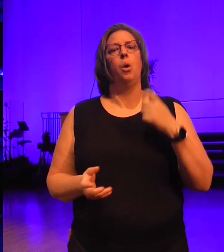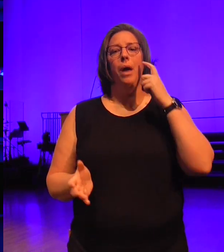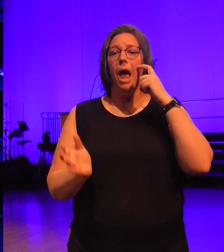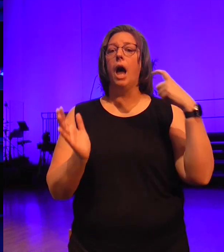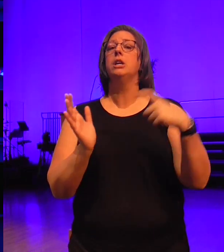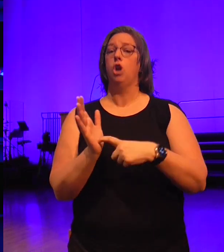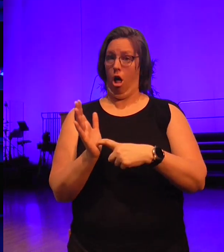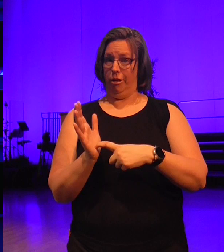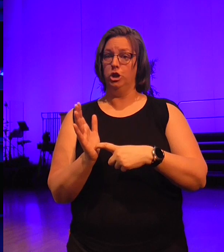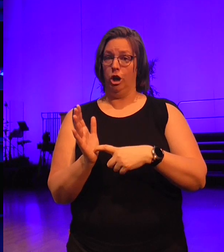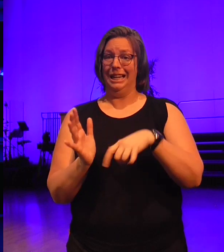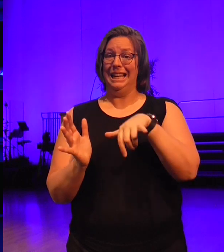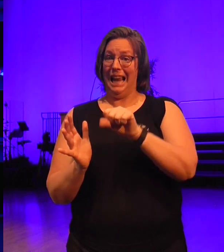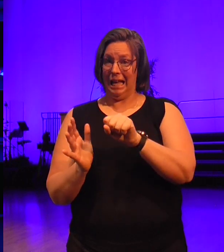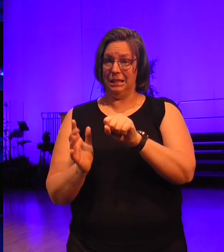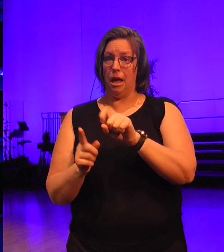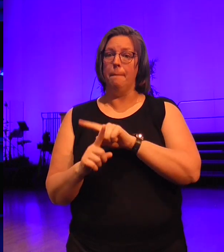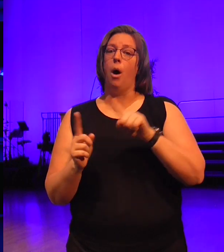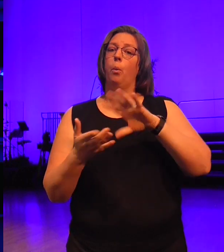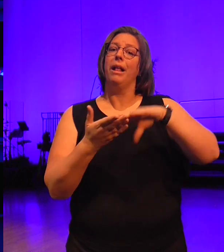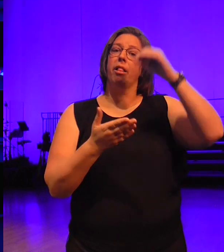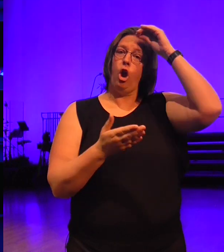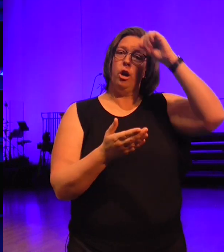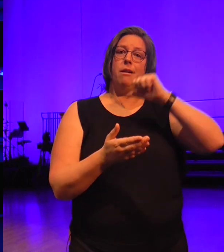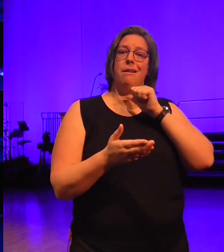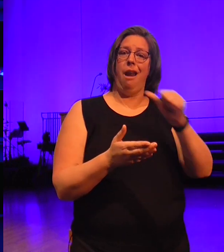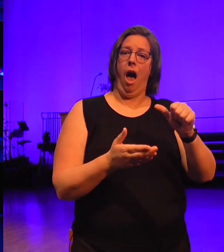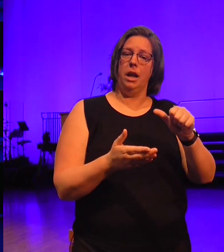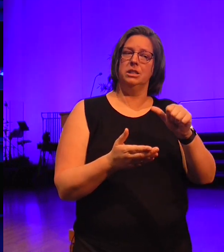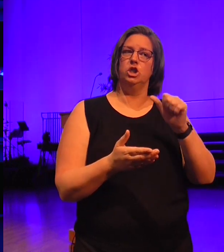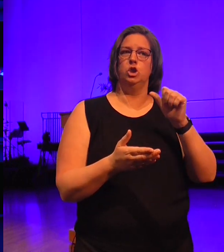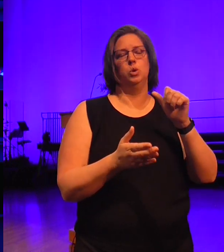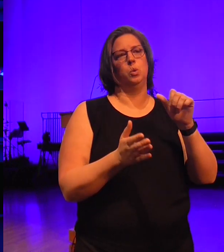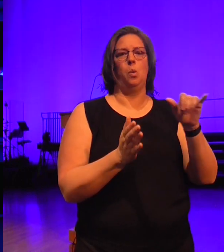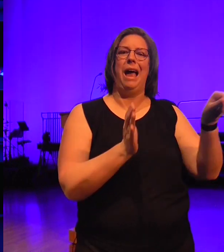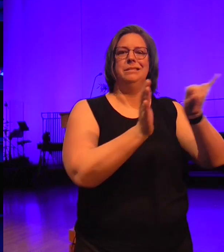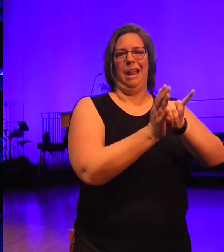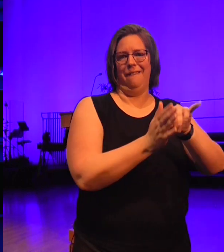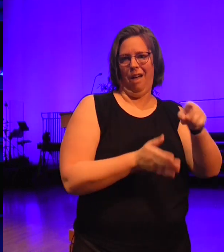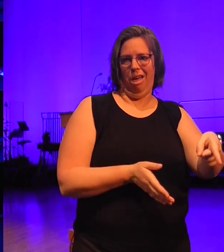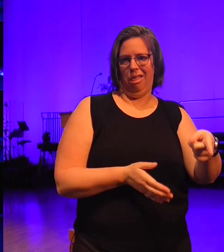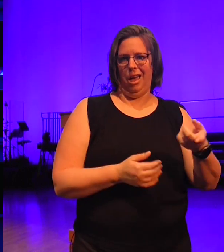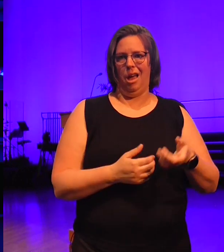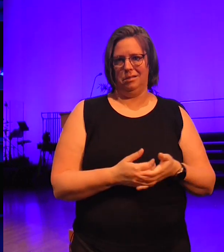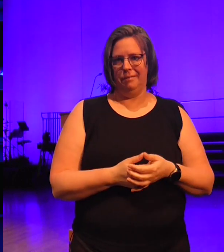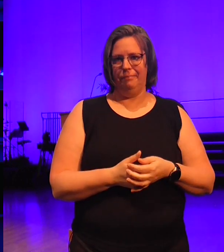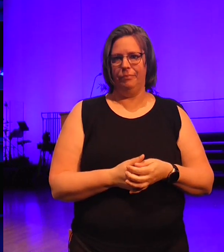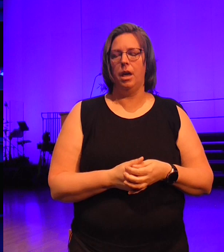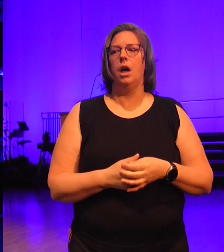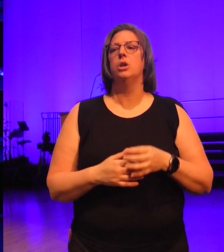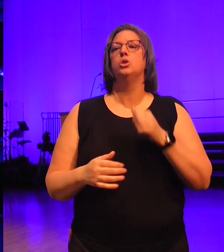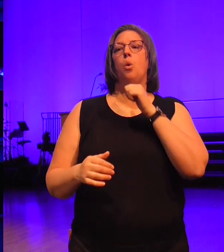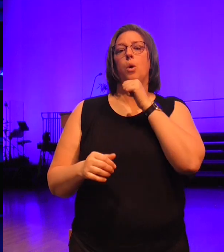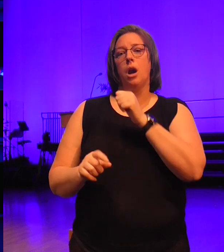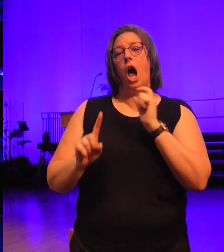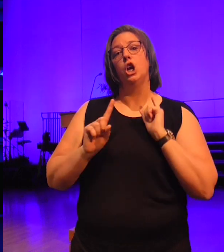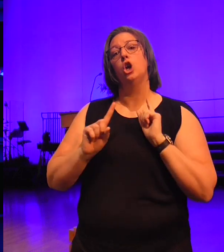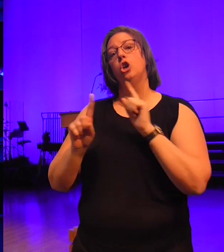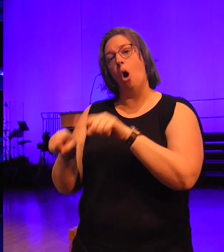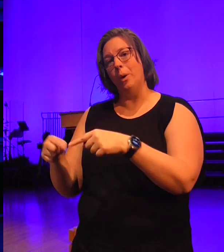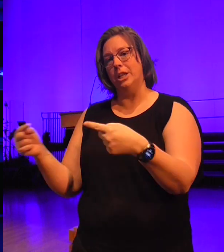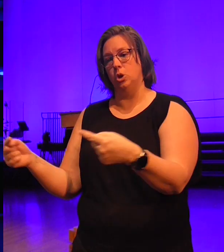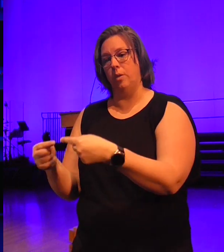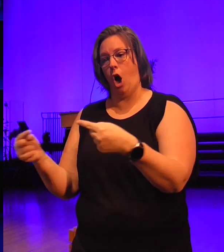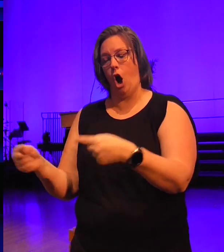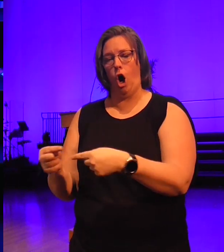hurt, but learn not to identify with it. We want to learn not to go to the hurt, but where the